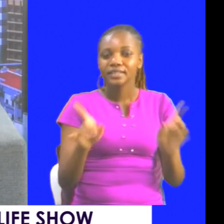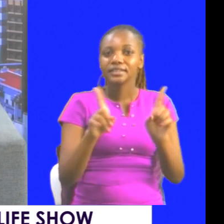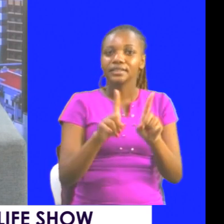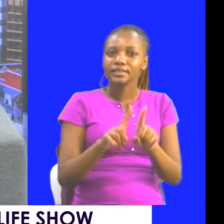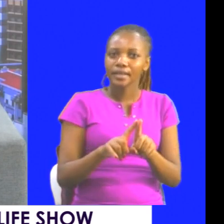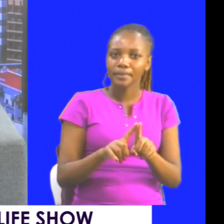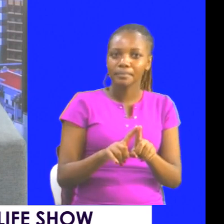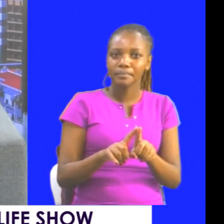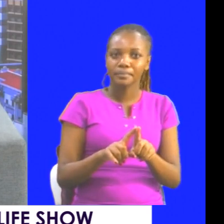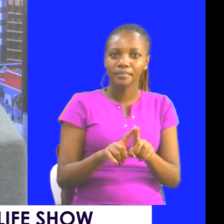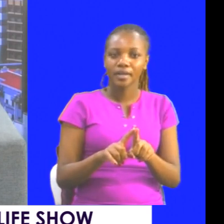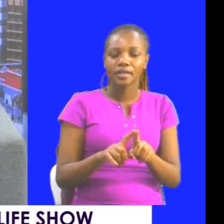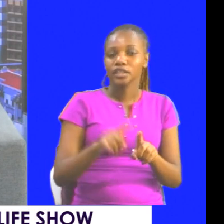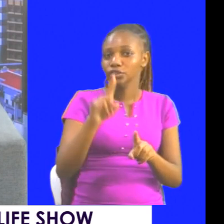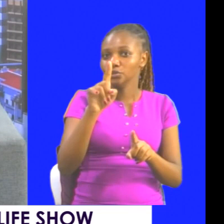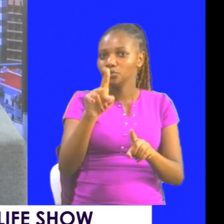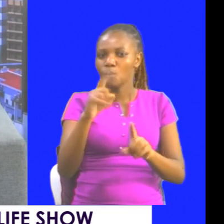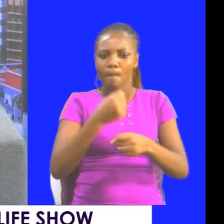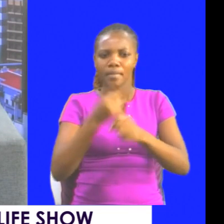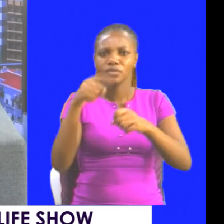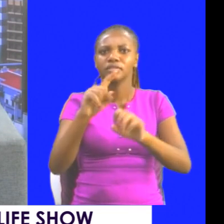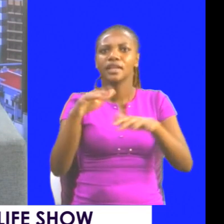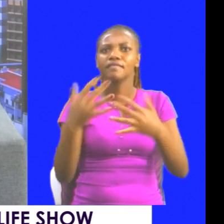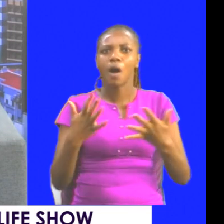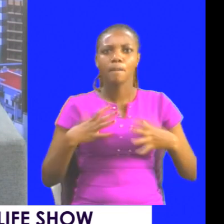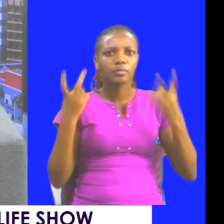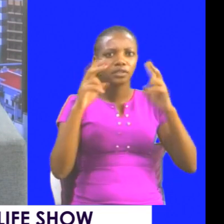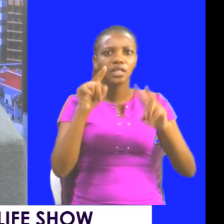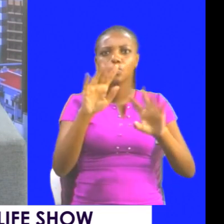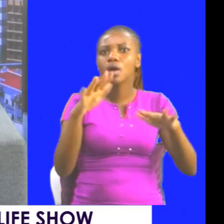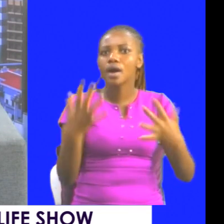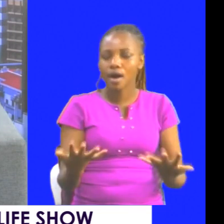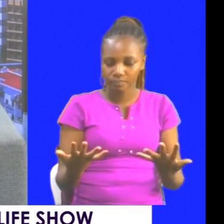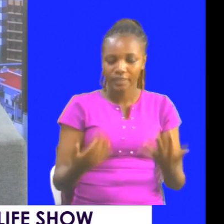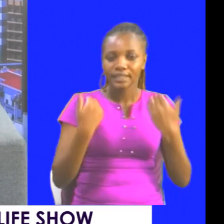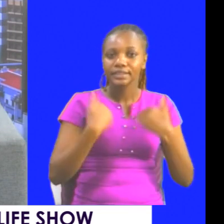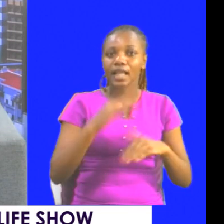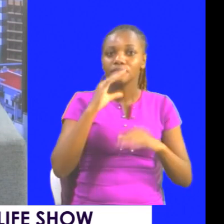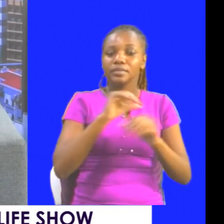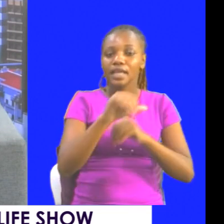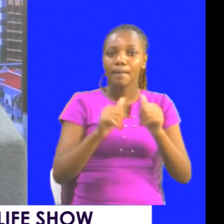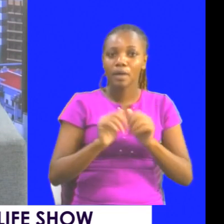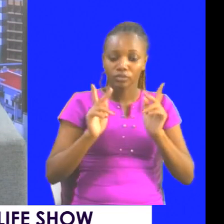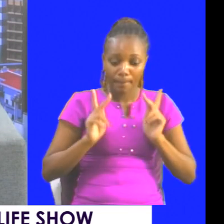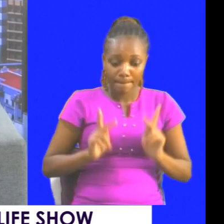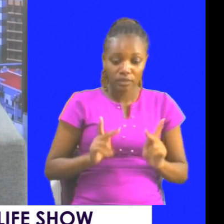how you brand you is key. I'm touching on personal